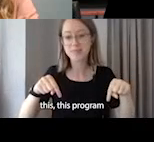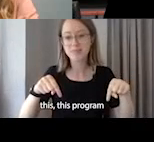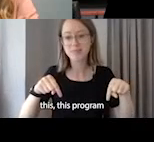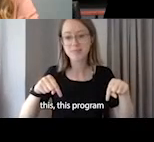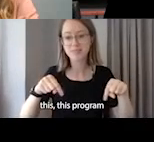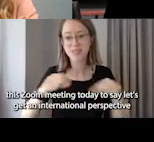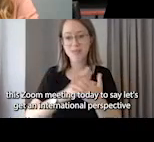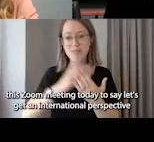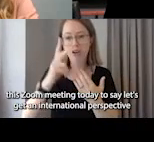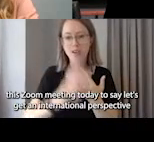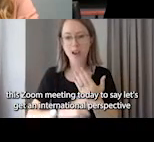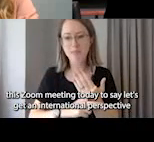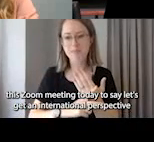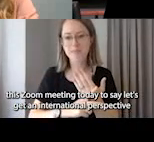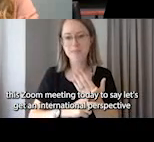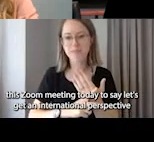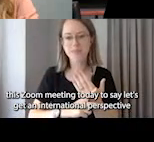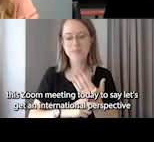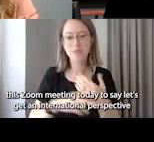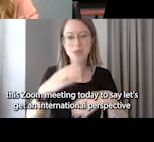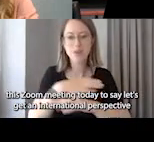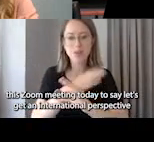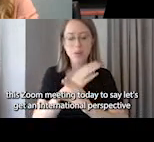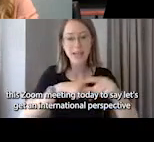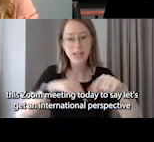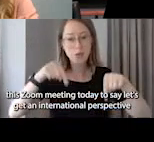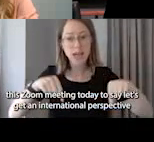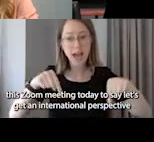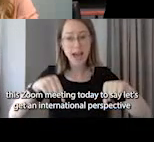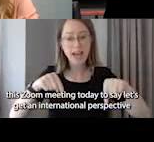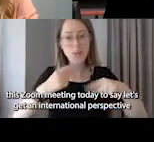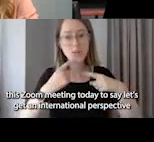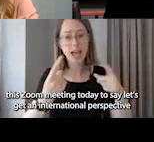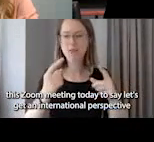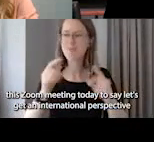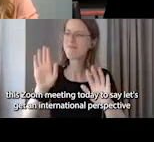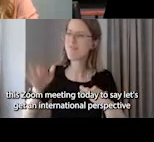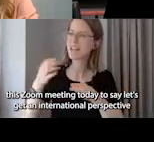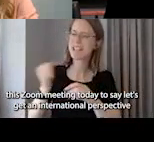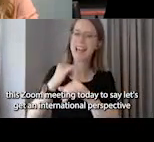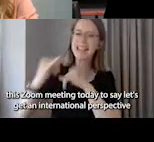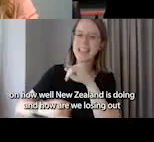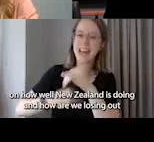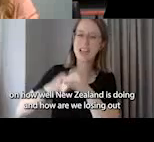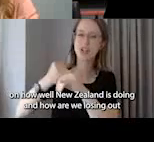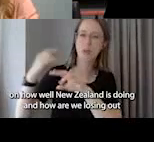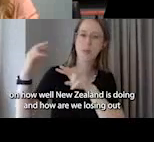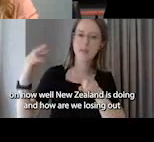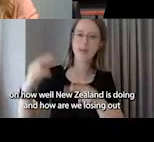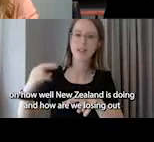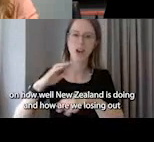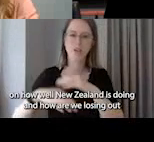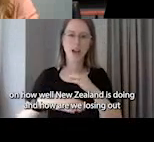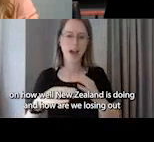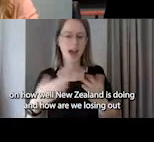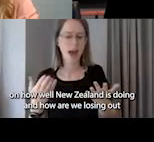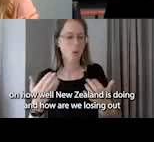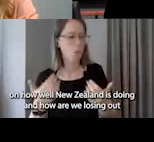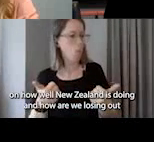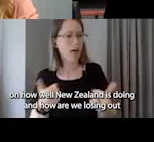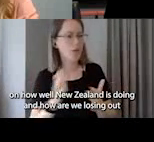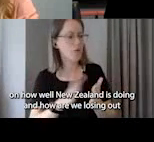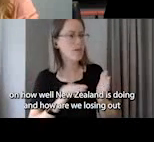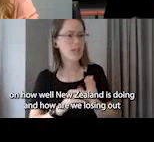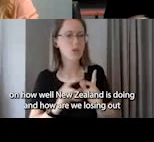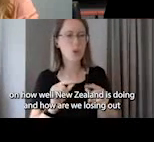this program, this Zoom meeting today, to say, let's get an international perspective on how well New Zealand is